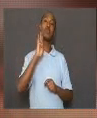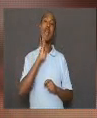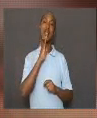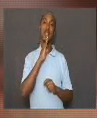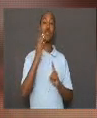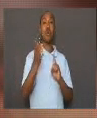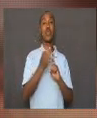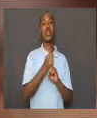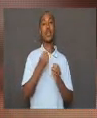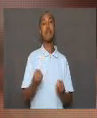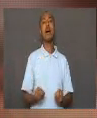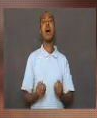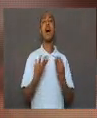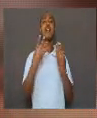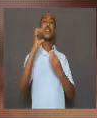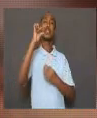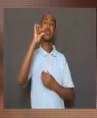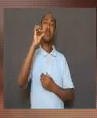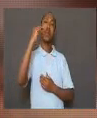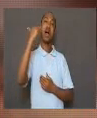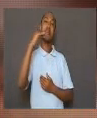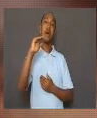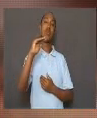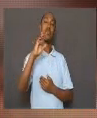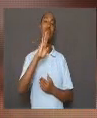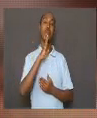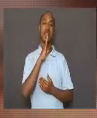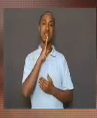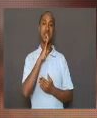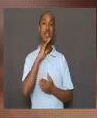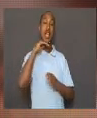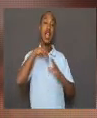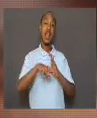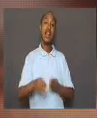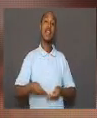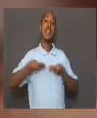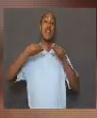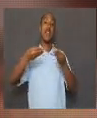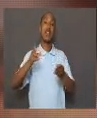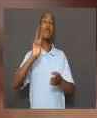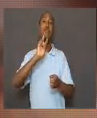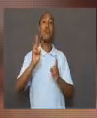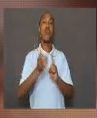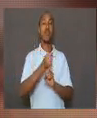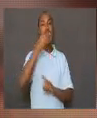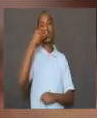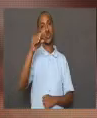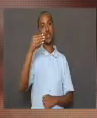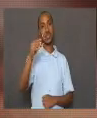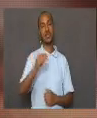contain a much smaller amount of a base in a given volume of